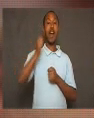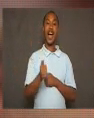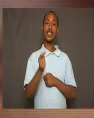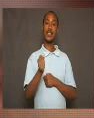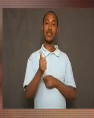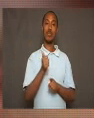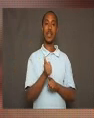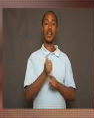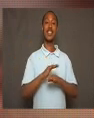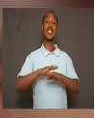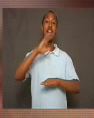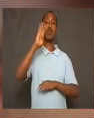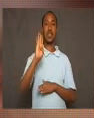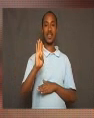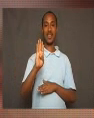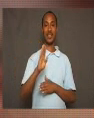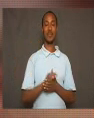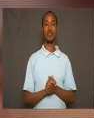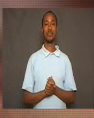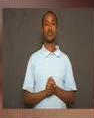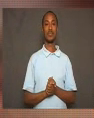metal than B.